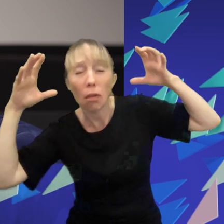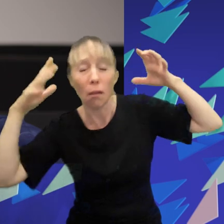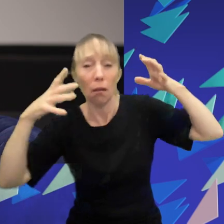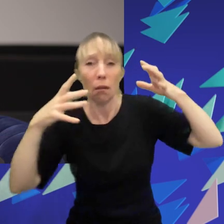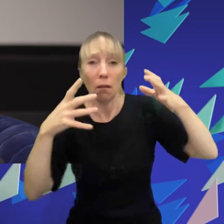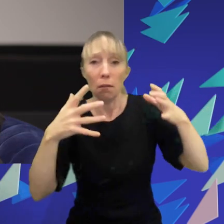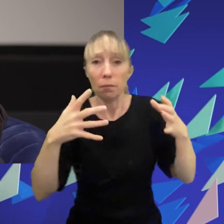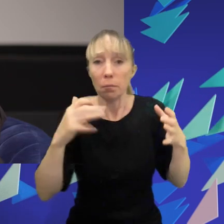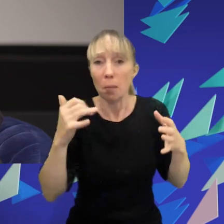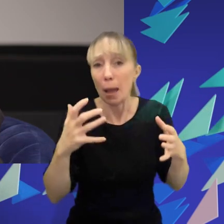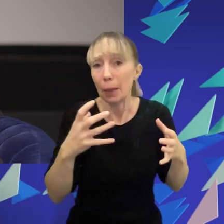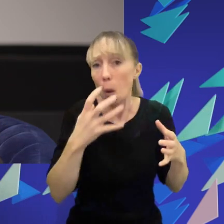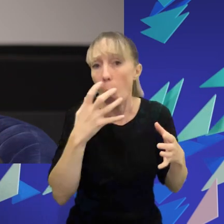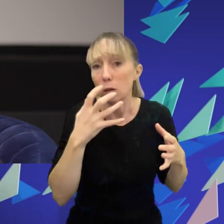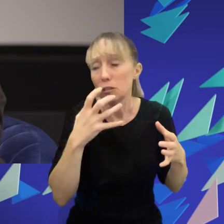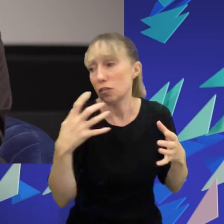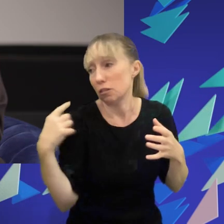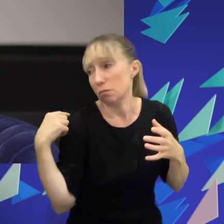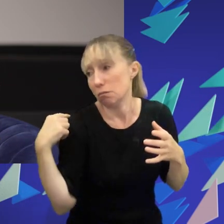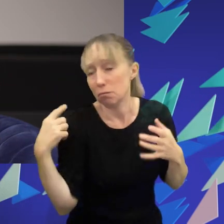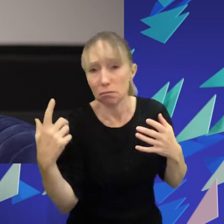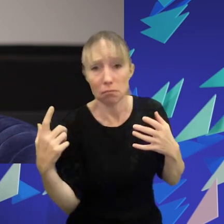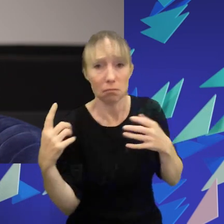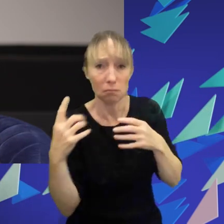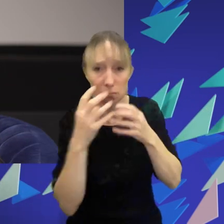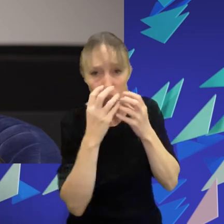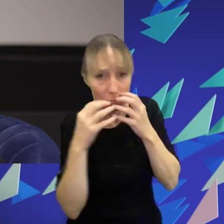of oxygen tanks that were kind of